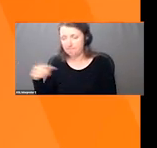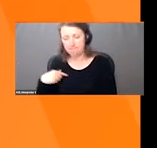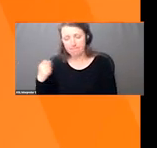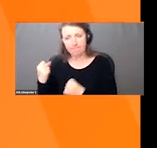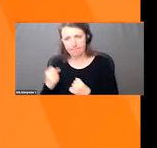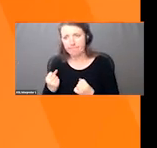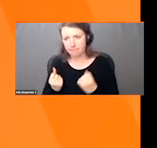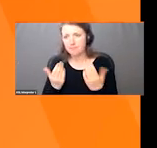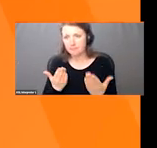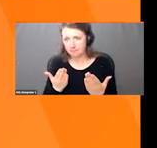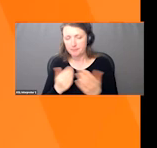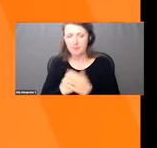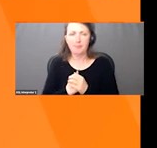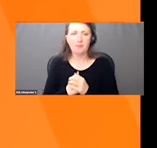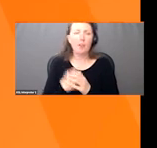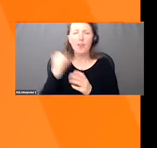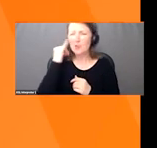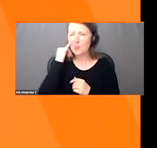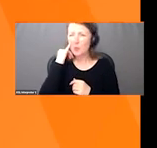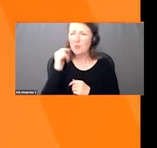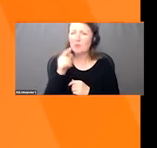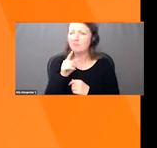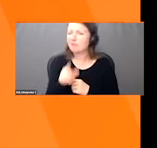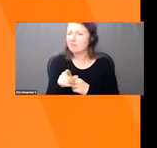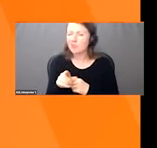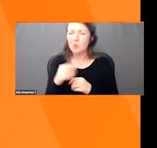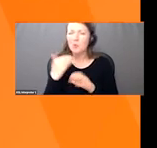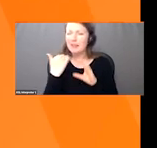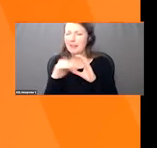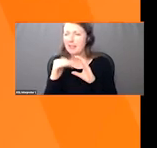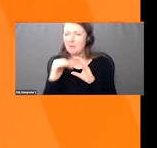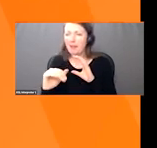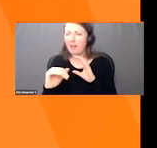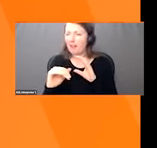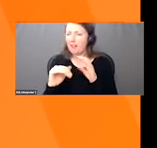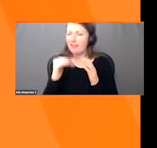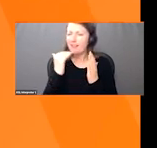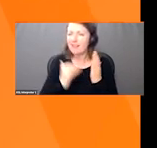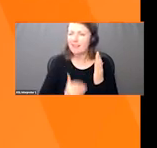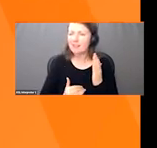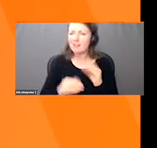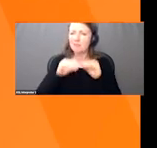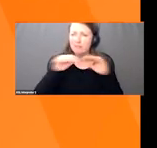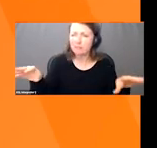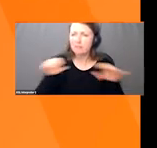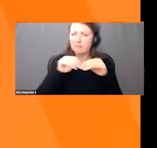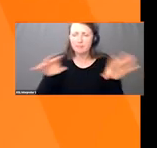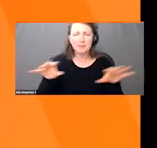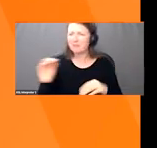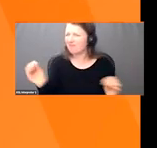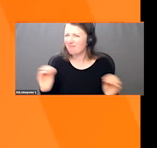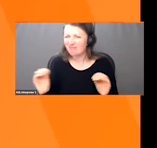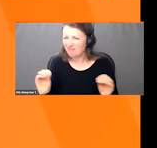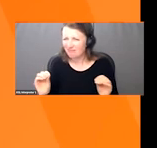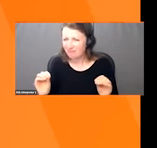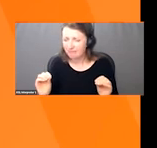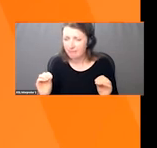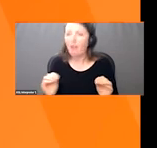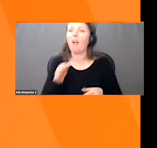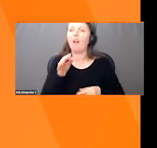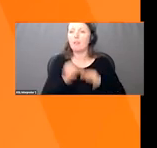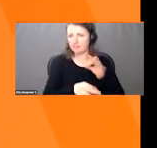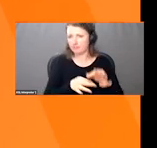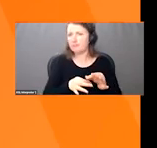any email marketing, let's just say you don't have a way to distribute it through email, you can distribute your written content through a